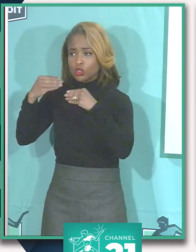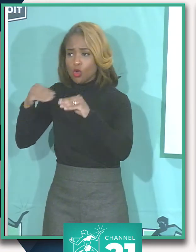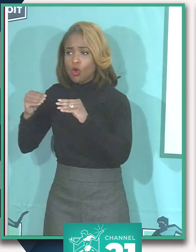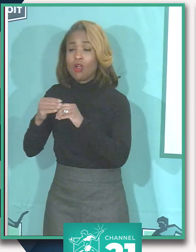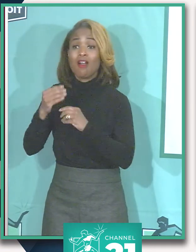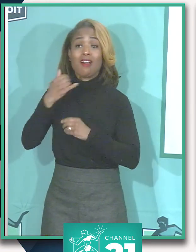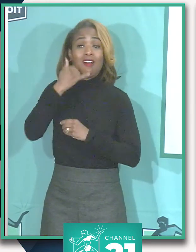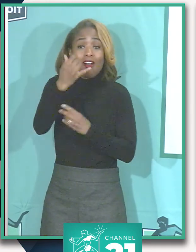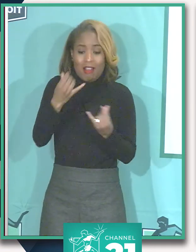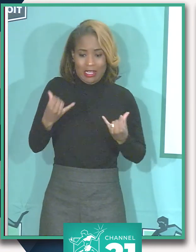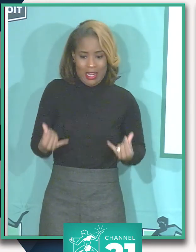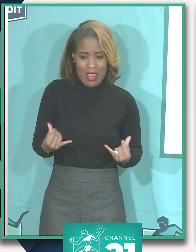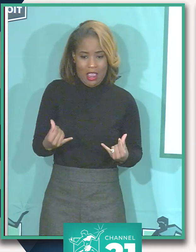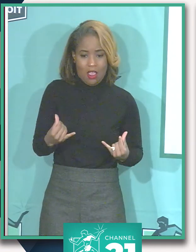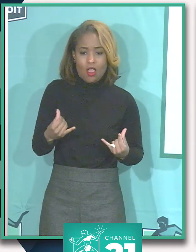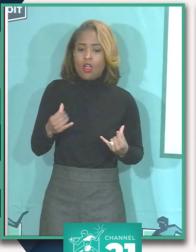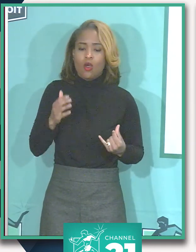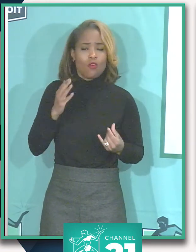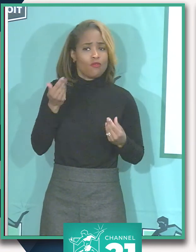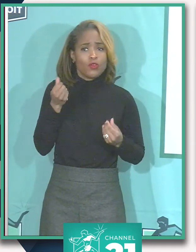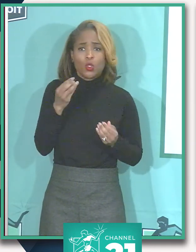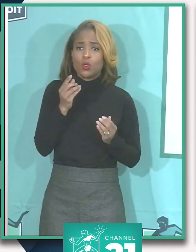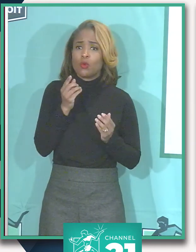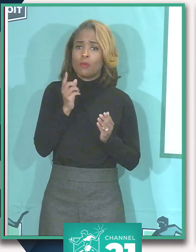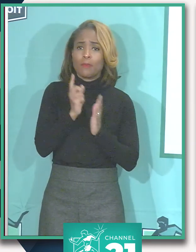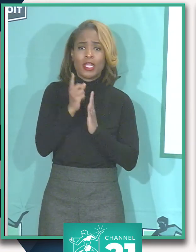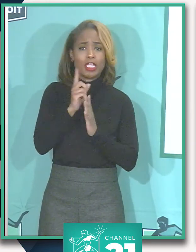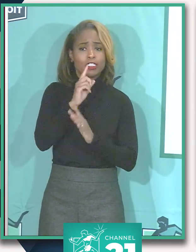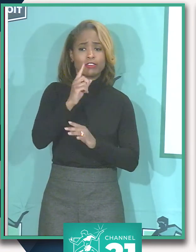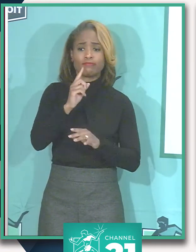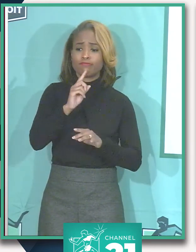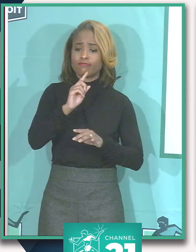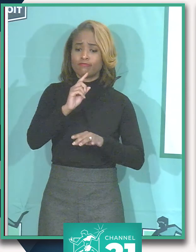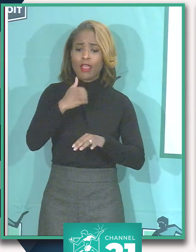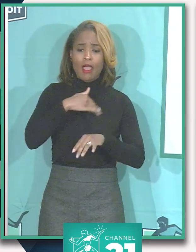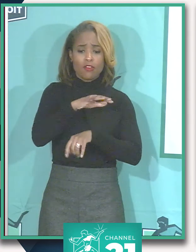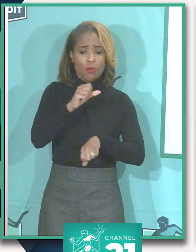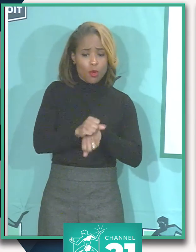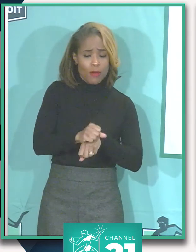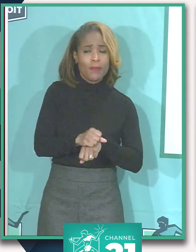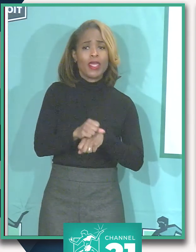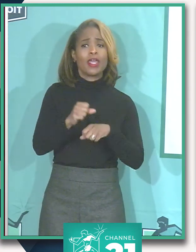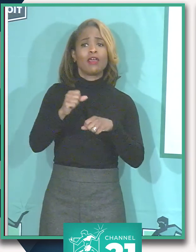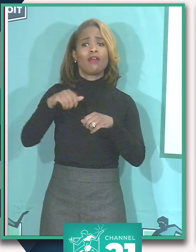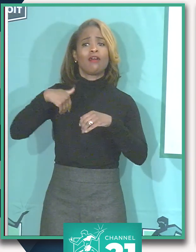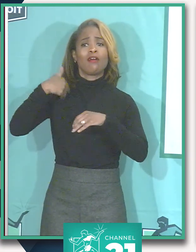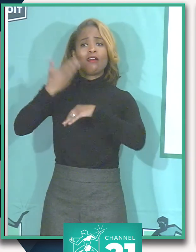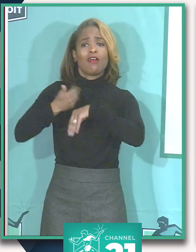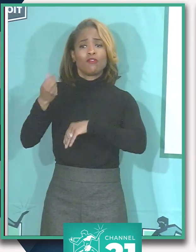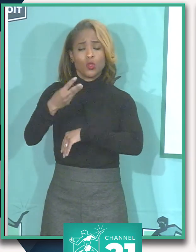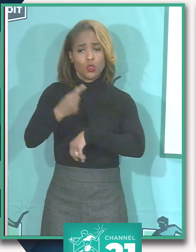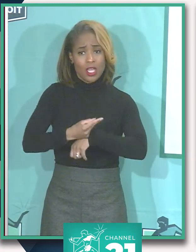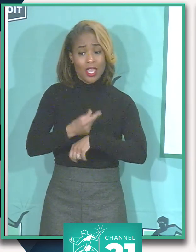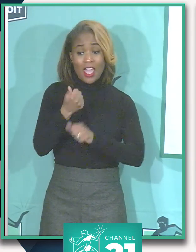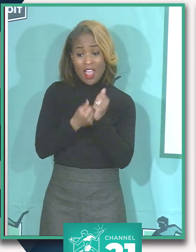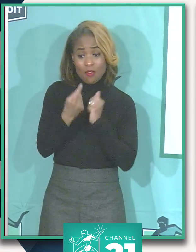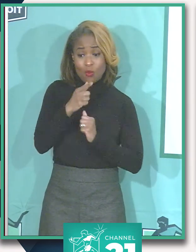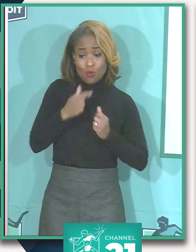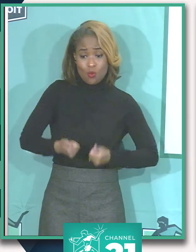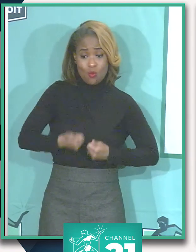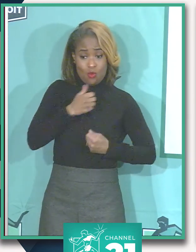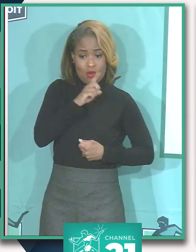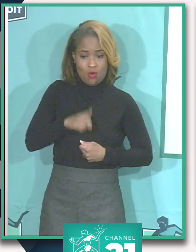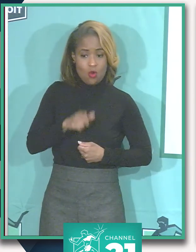right now. You'll get through in a matter of a few minutes. You'll have an appointment within a few days. Every single Detroiter who wants a vaccine has